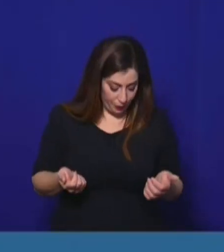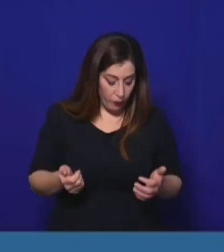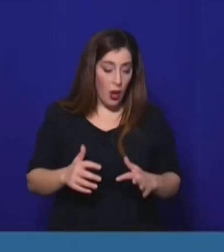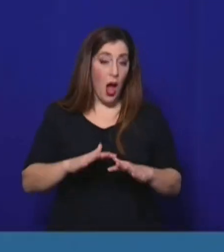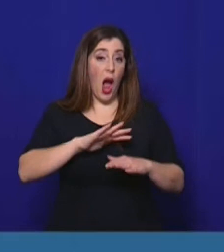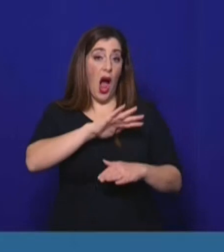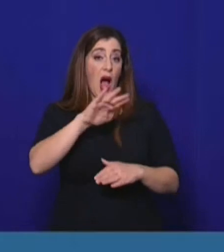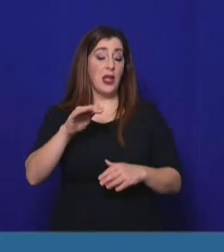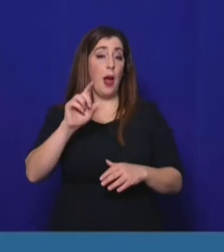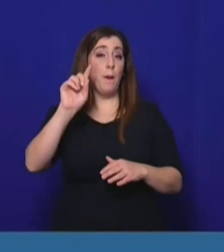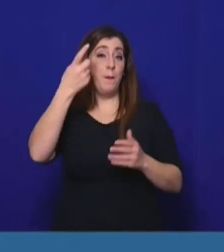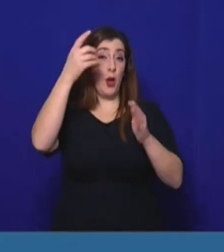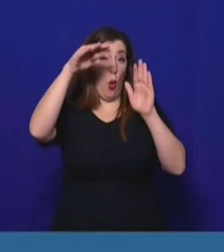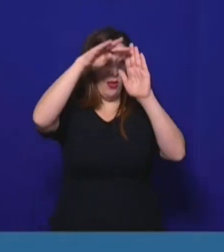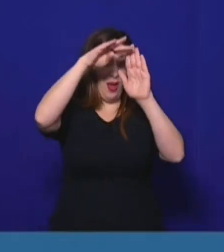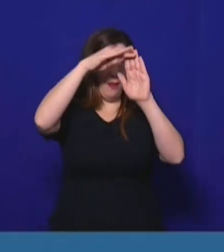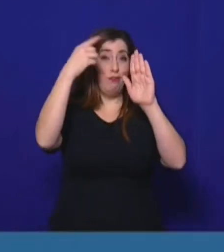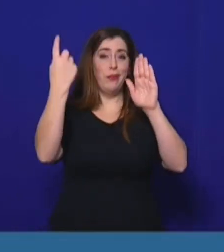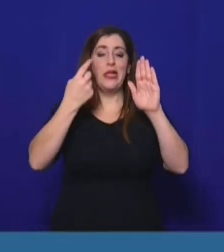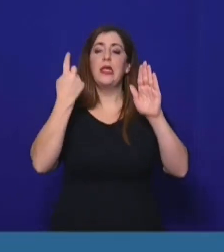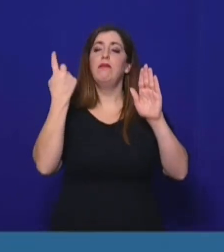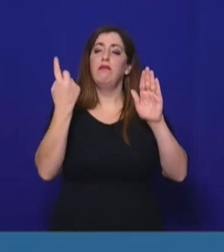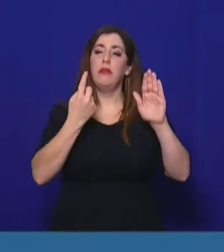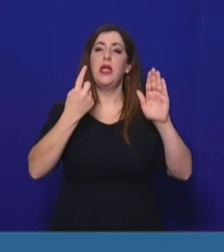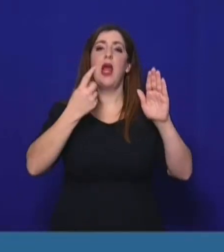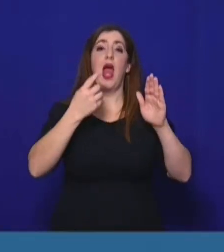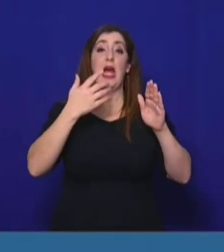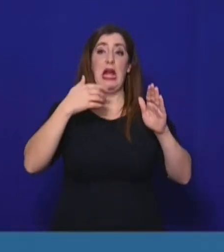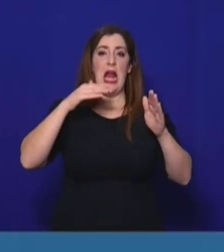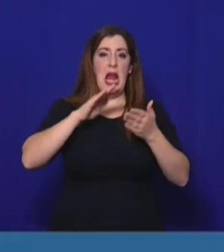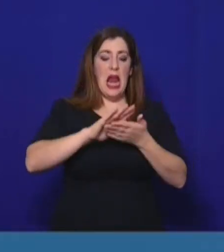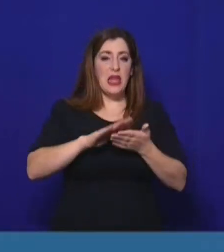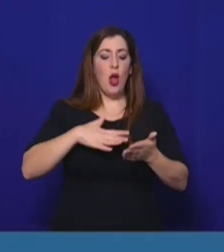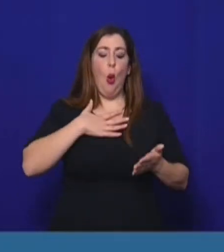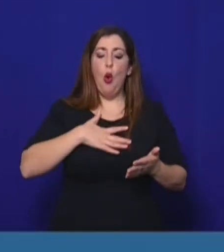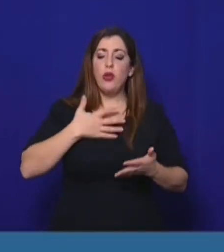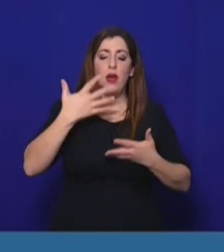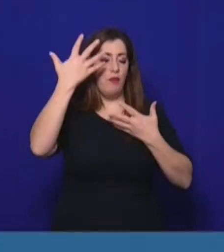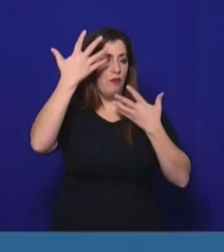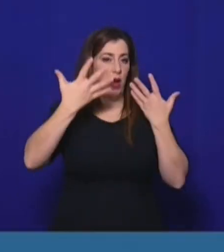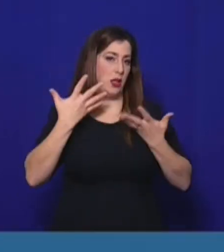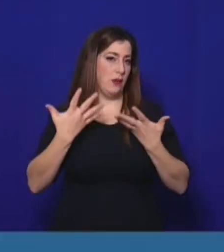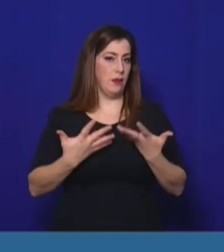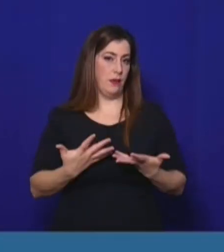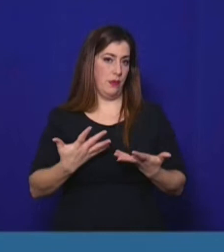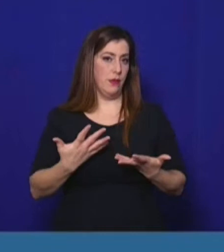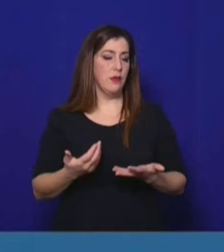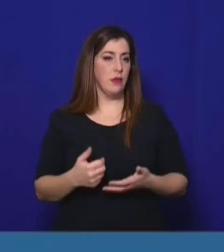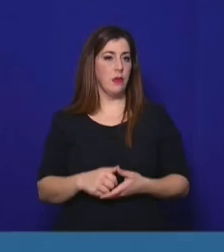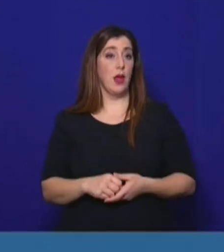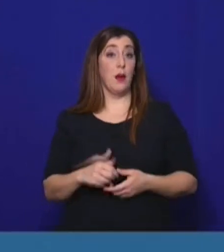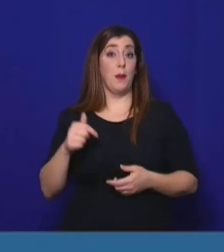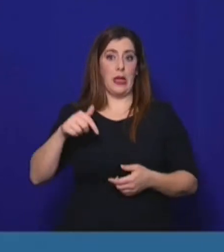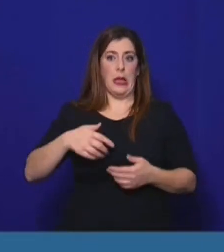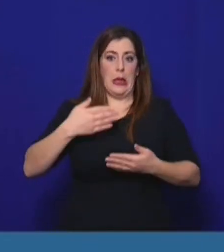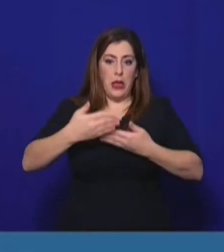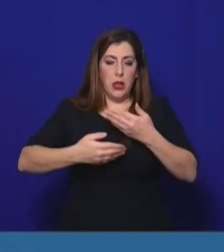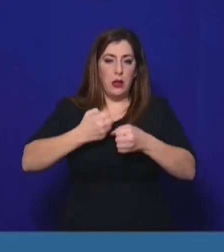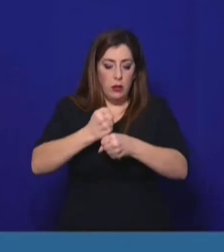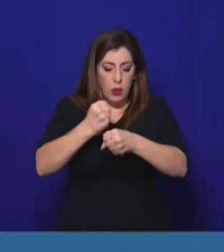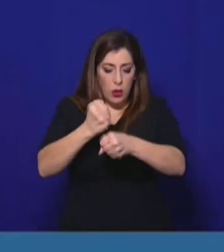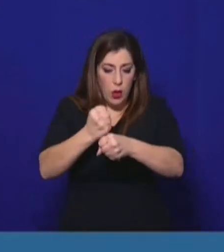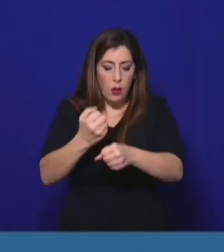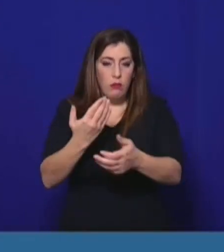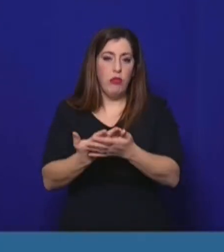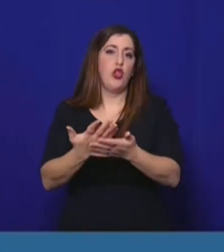huma simptomatiċi għaliex dawk huma l-iktar li aħna naqbdu. Ġifieri bħalissa aħna qegħdin ukoll għaddejjem mal-domanda li qed ikollna